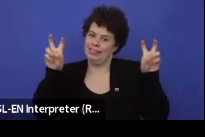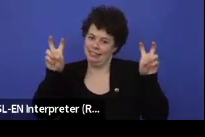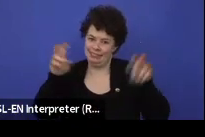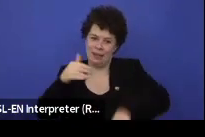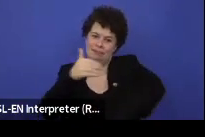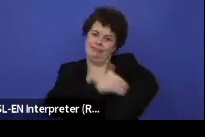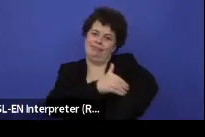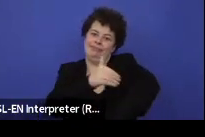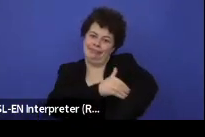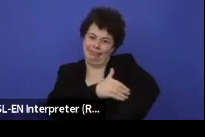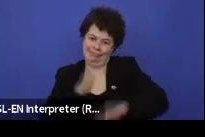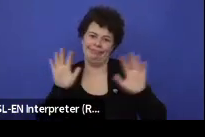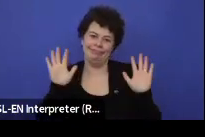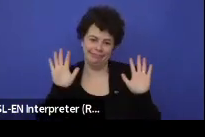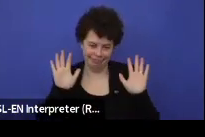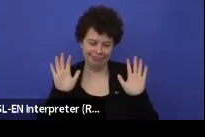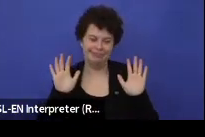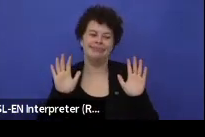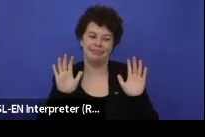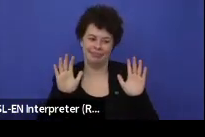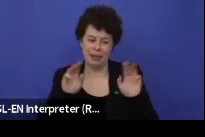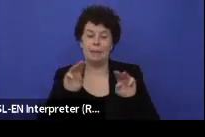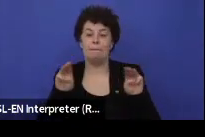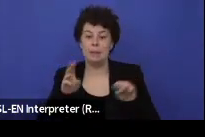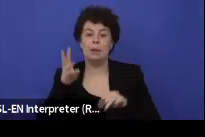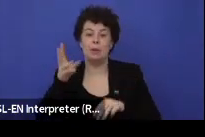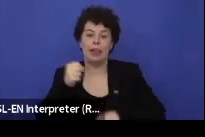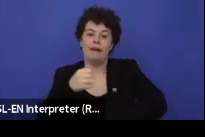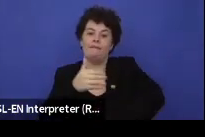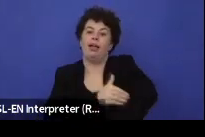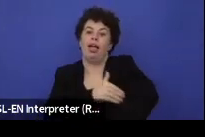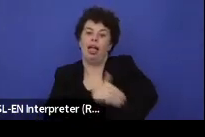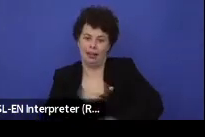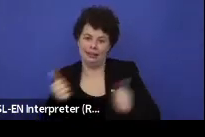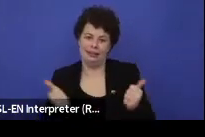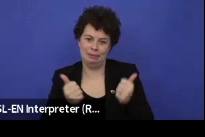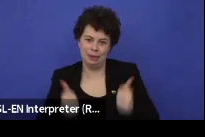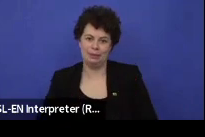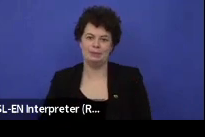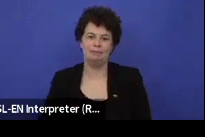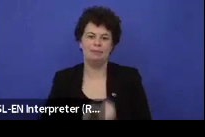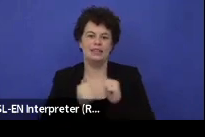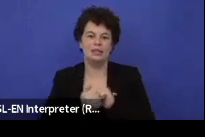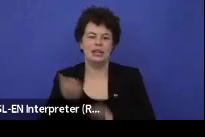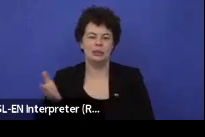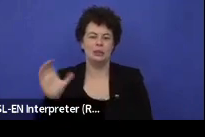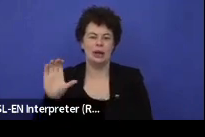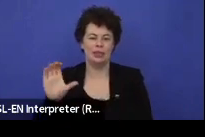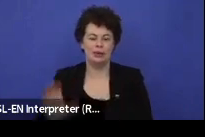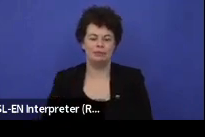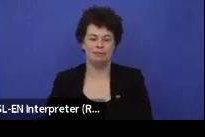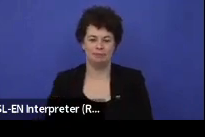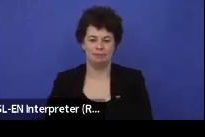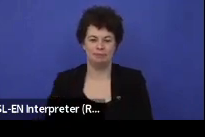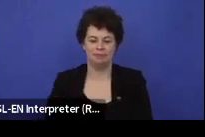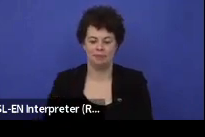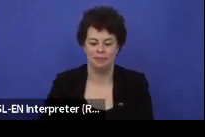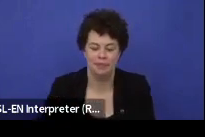working definition just now, that people will have bothersome symptoms. And they can have some impact on their